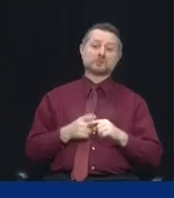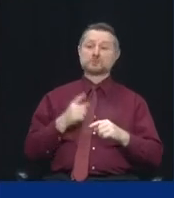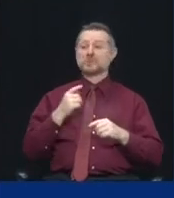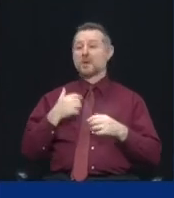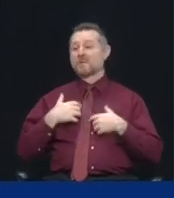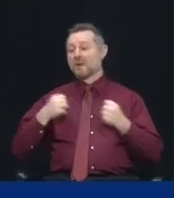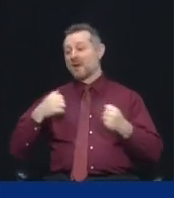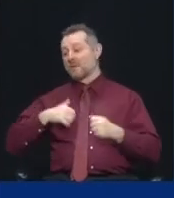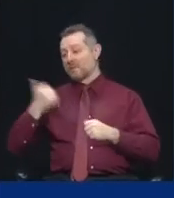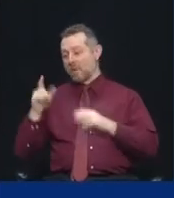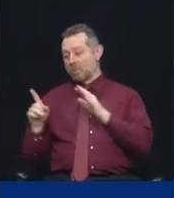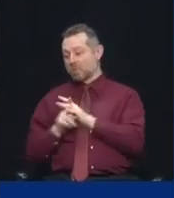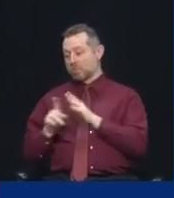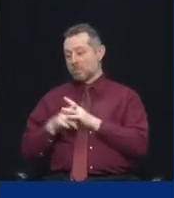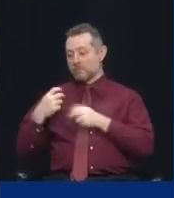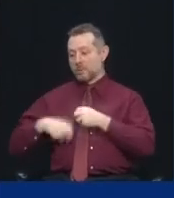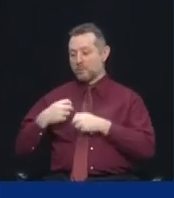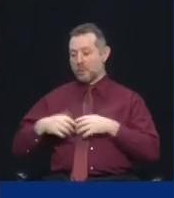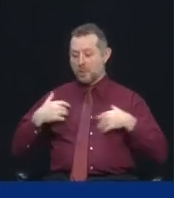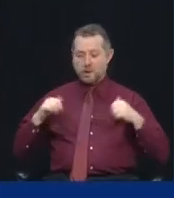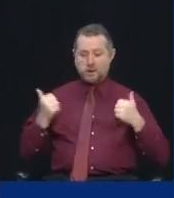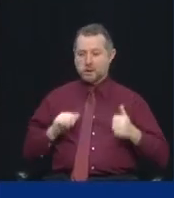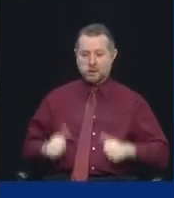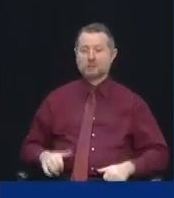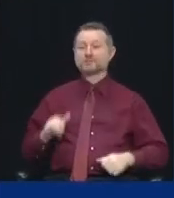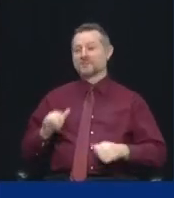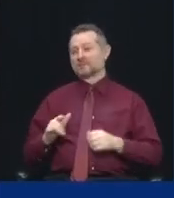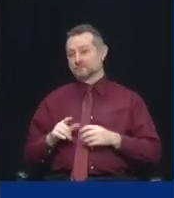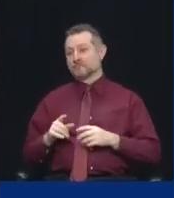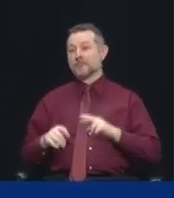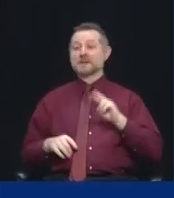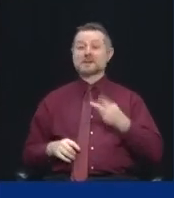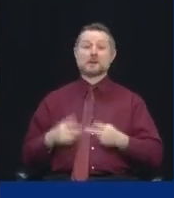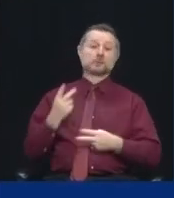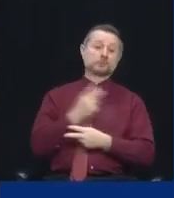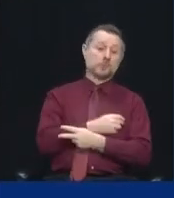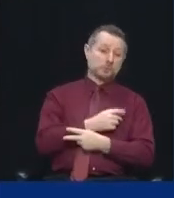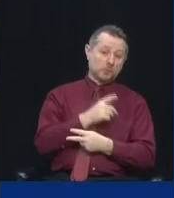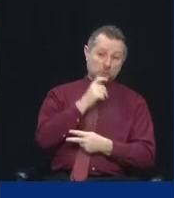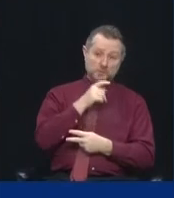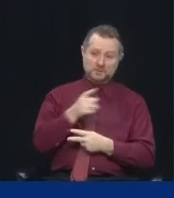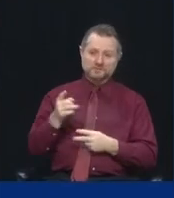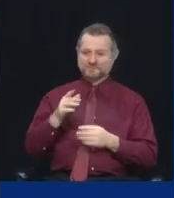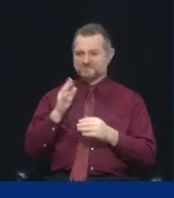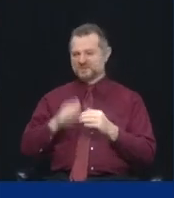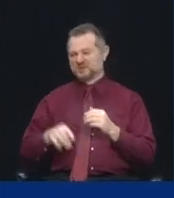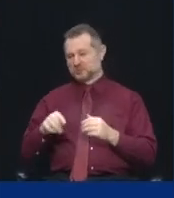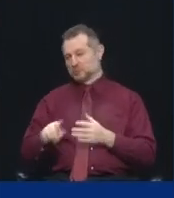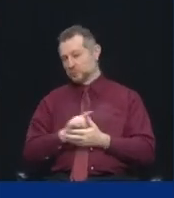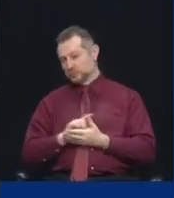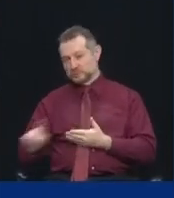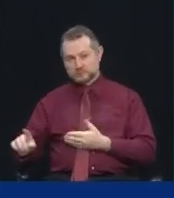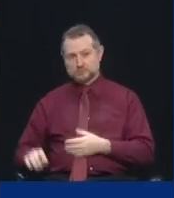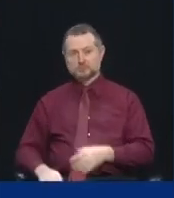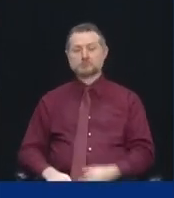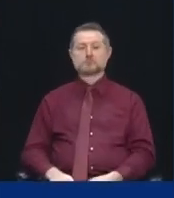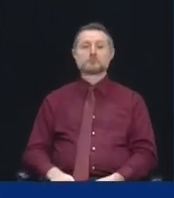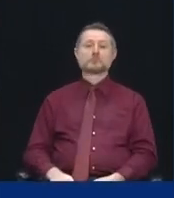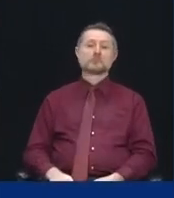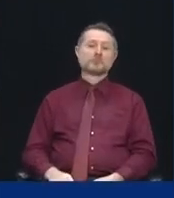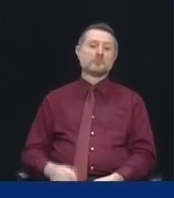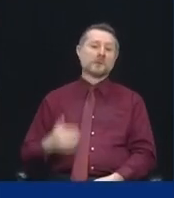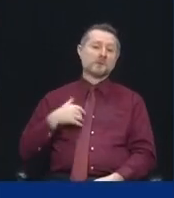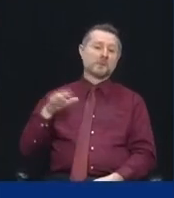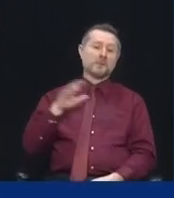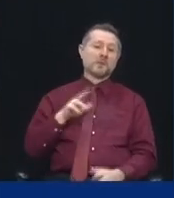comorbidities, and those second doses for incarcerated individuals with comorbidities will be finished this week. We got about